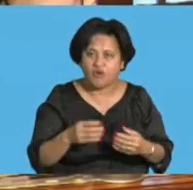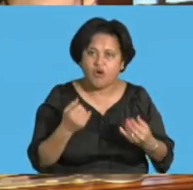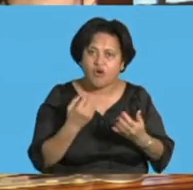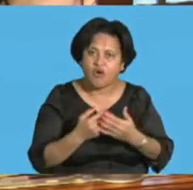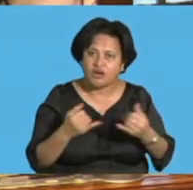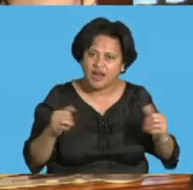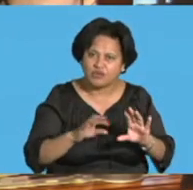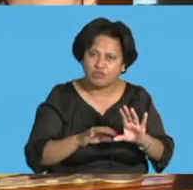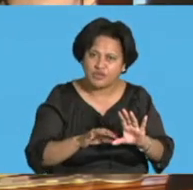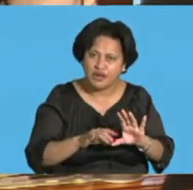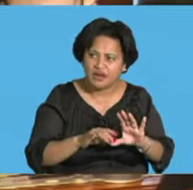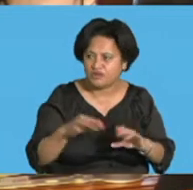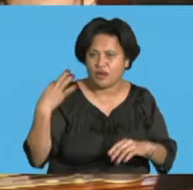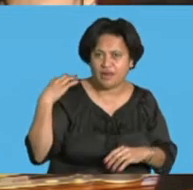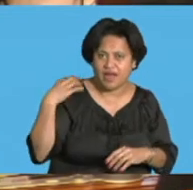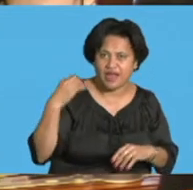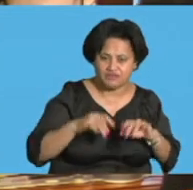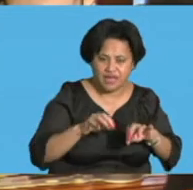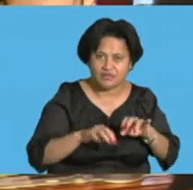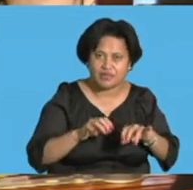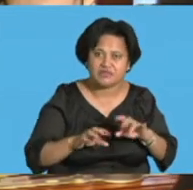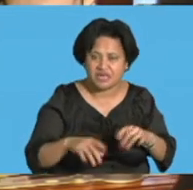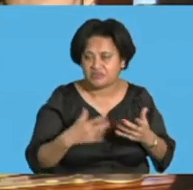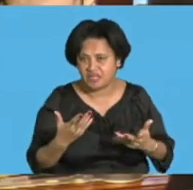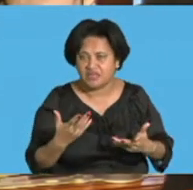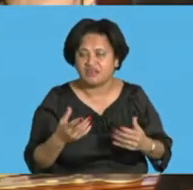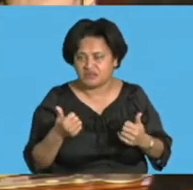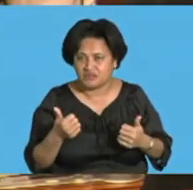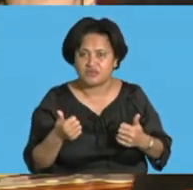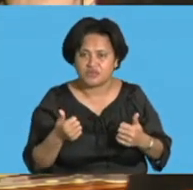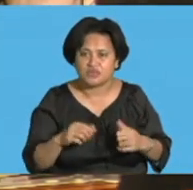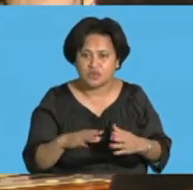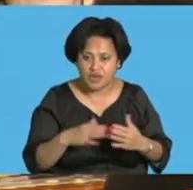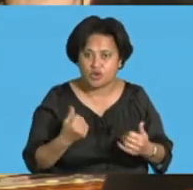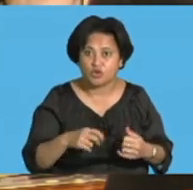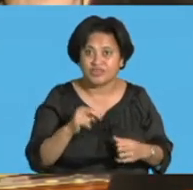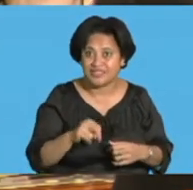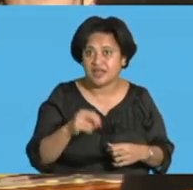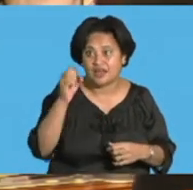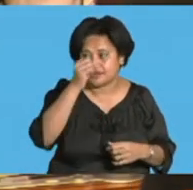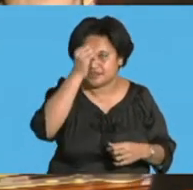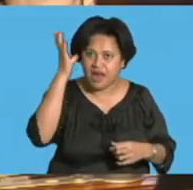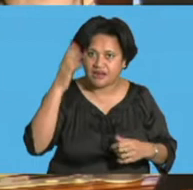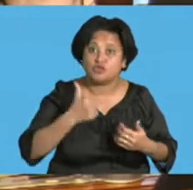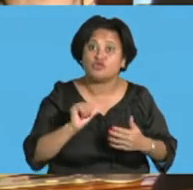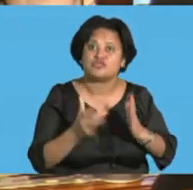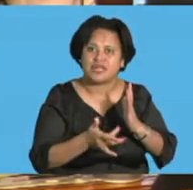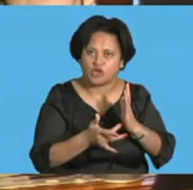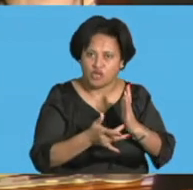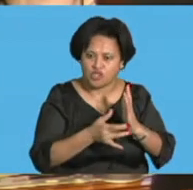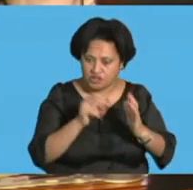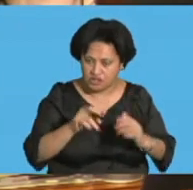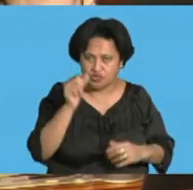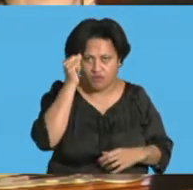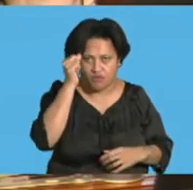sense. Within the Ministry, with a workforce of now 14,000, we need to get smart and use technology to manage our operations. We are